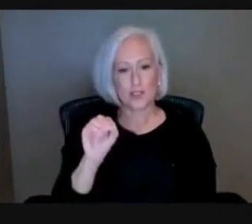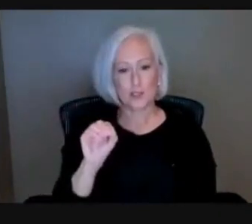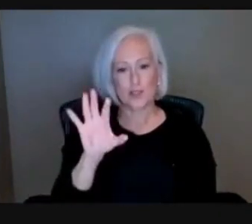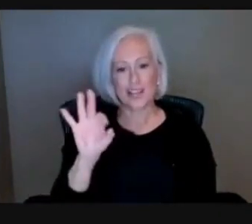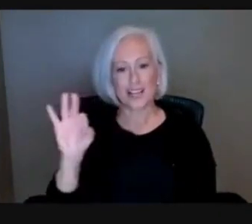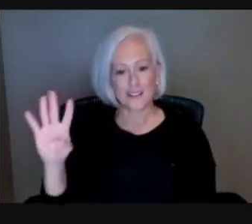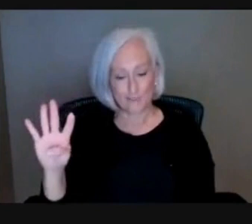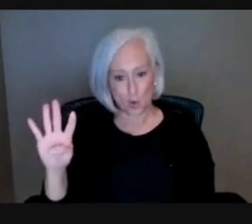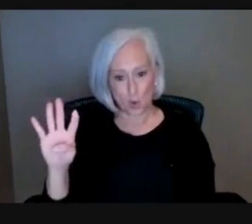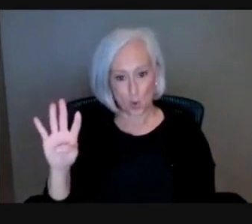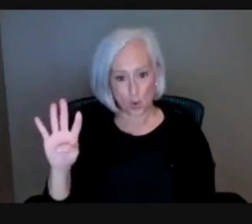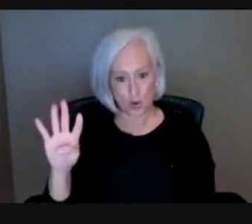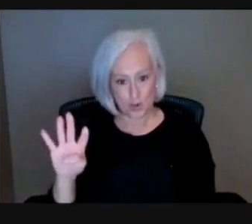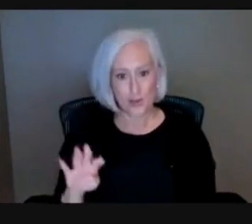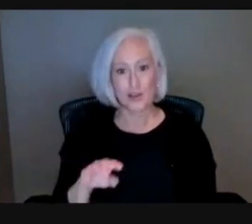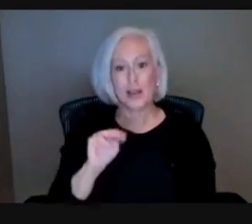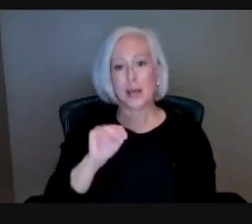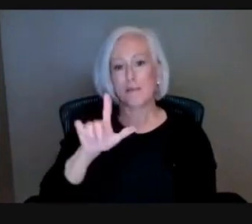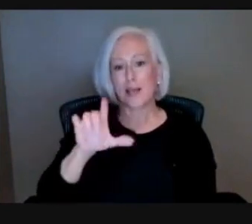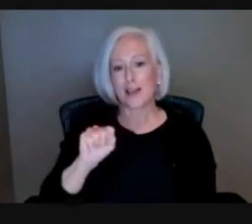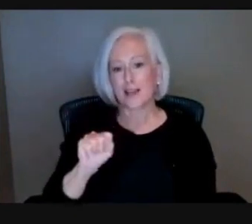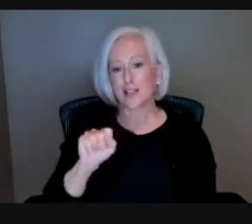805-340-0994. My NMLS number is